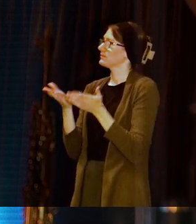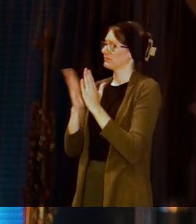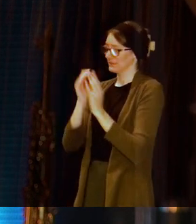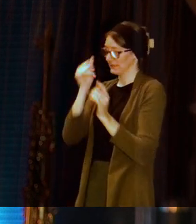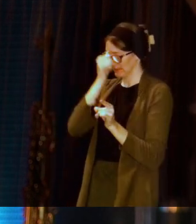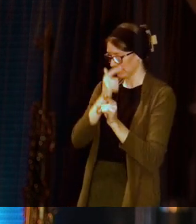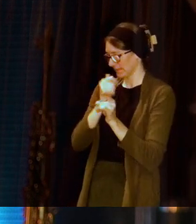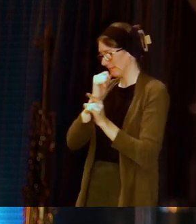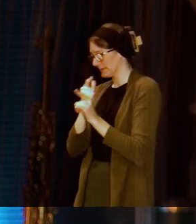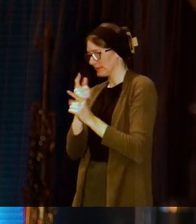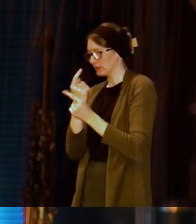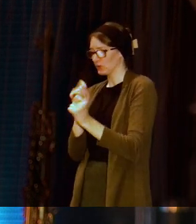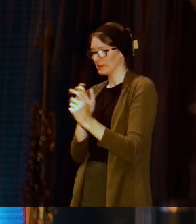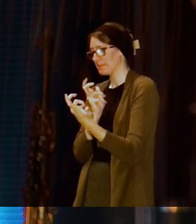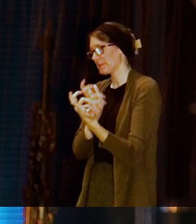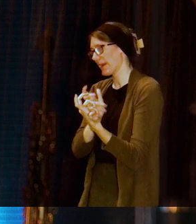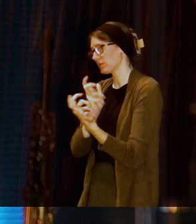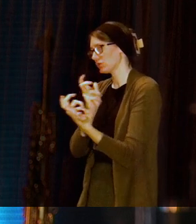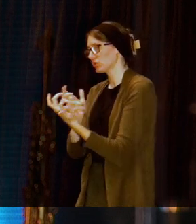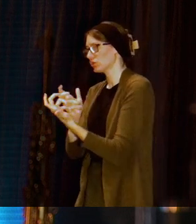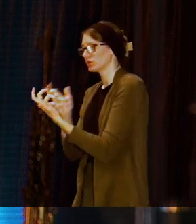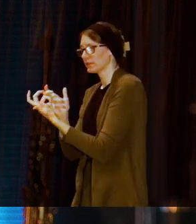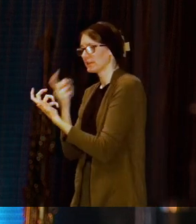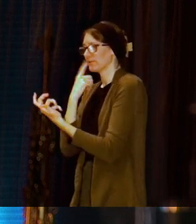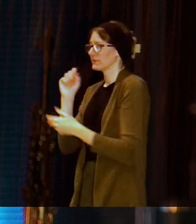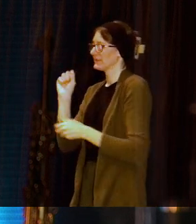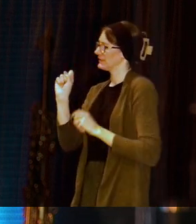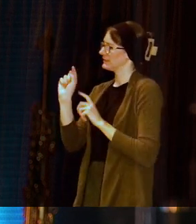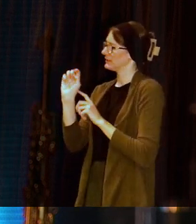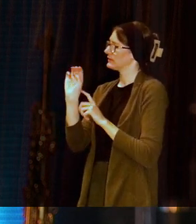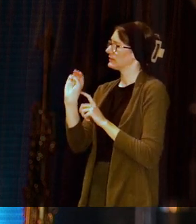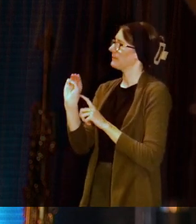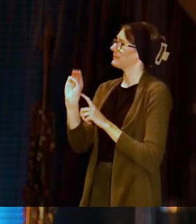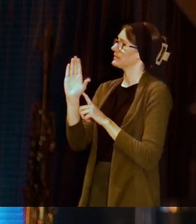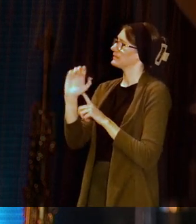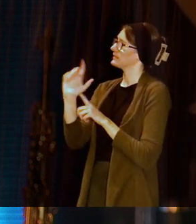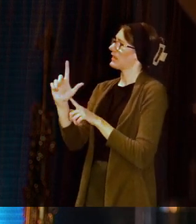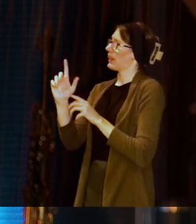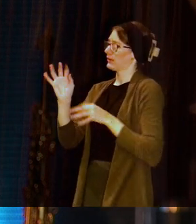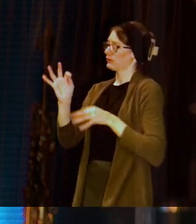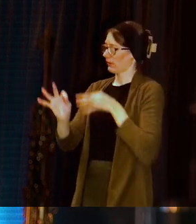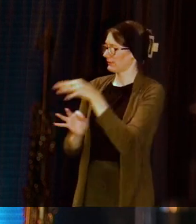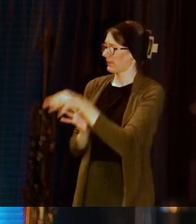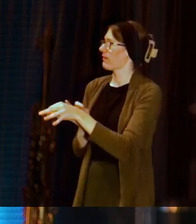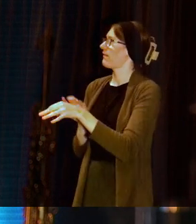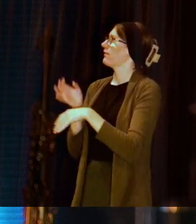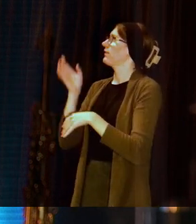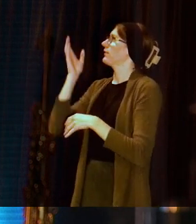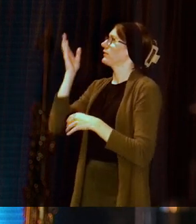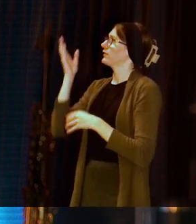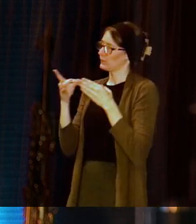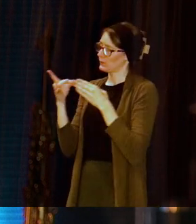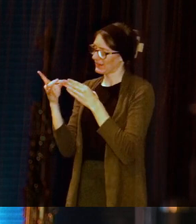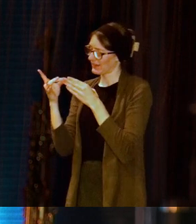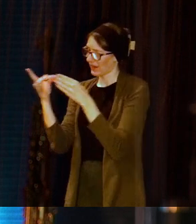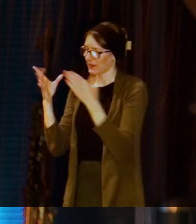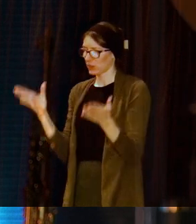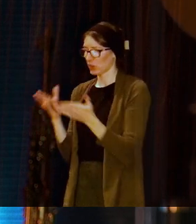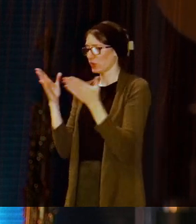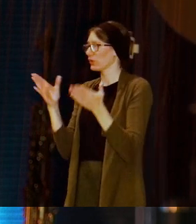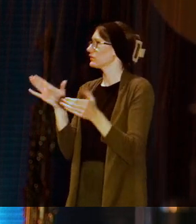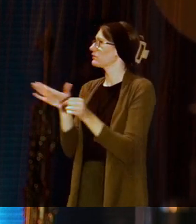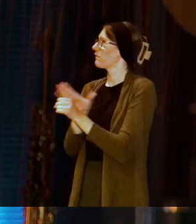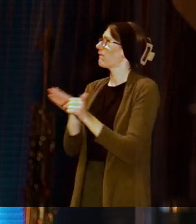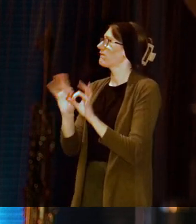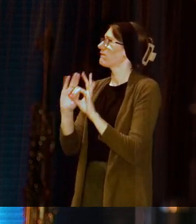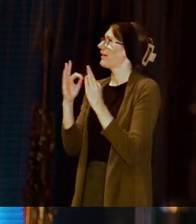through the whole matching process for stem cell transplant. Lord, we pray that you would guide in that and encourage the whole